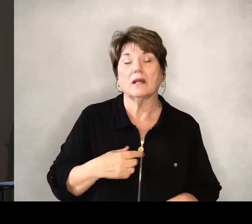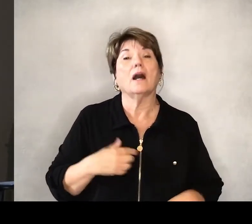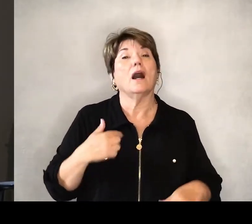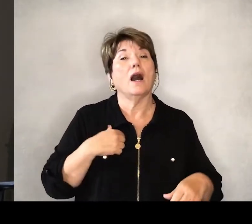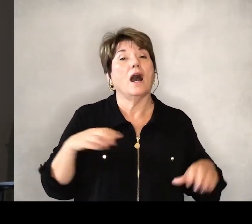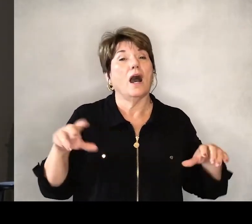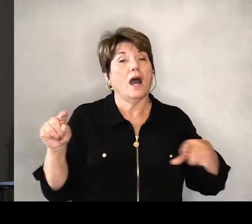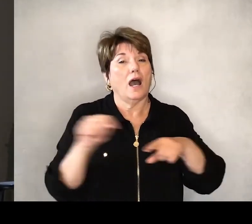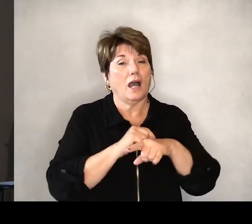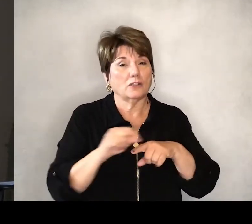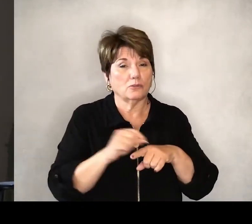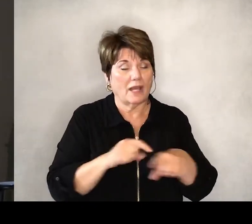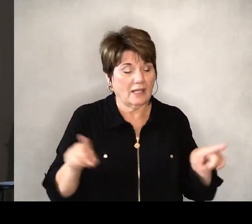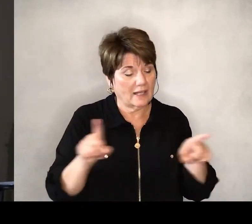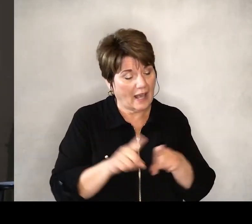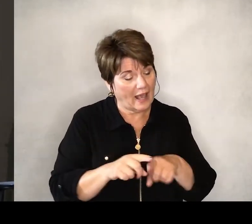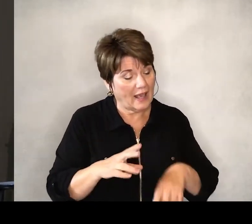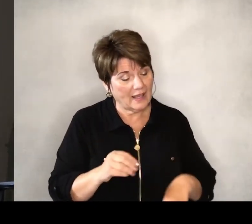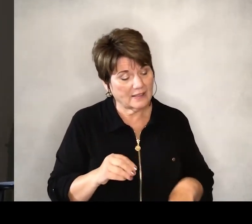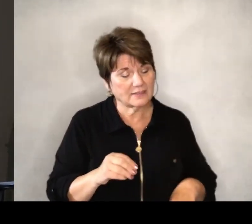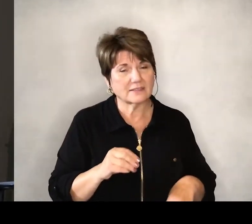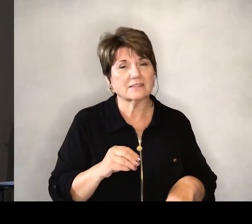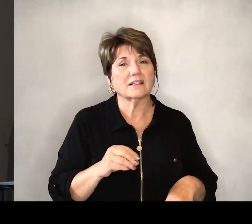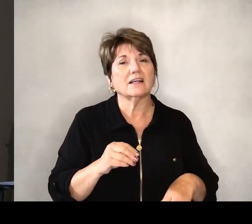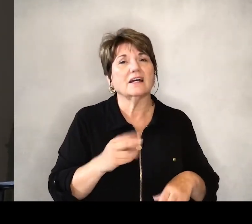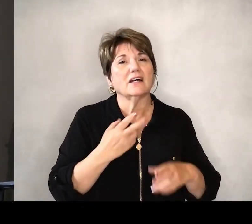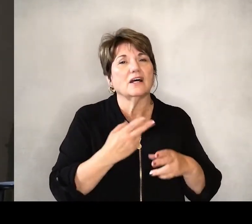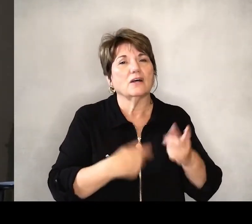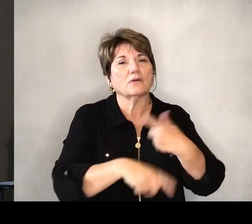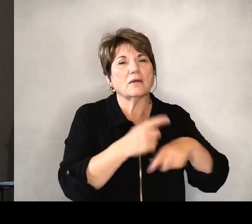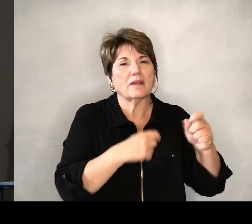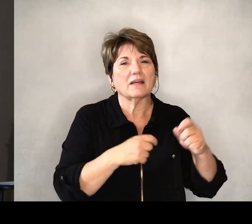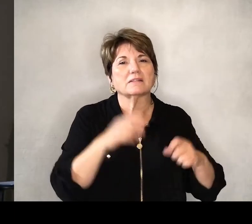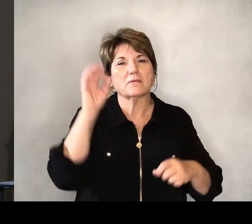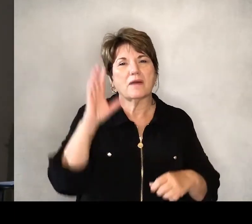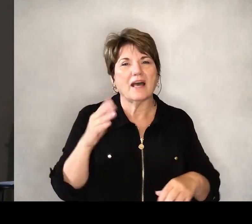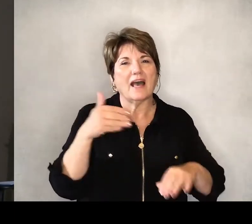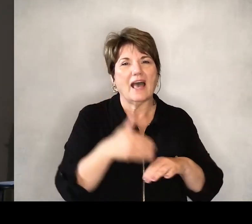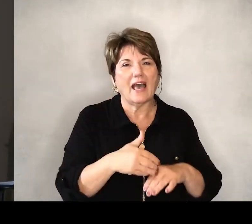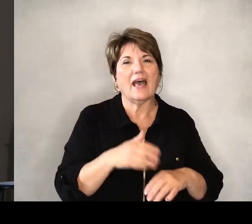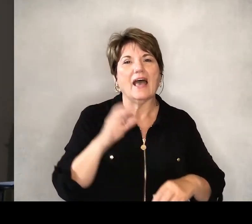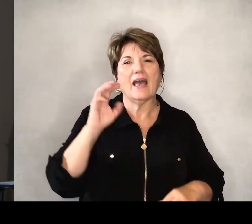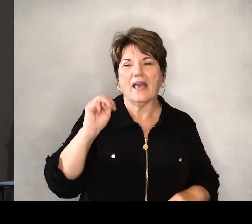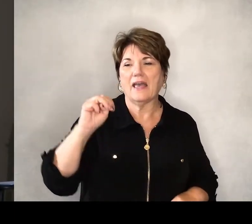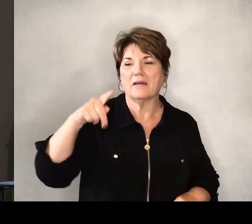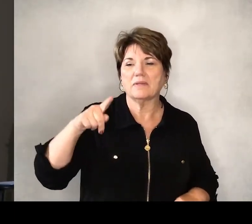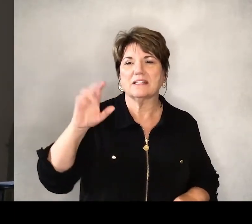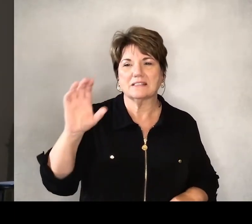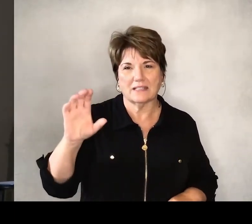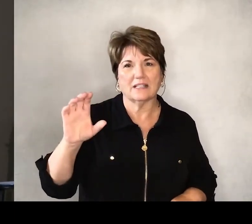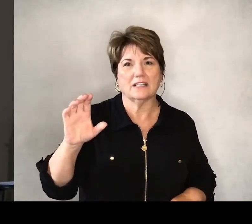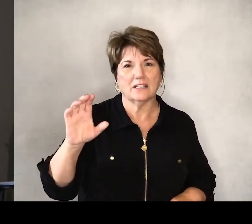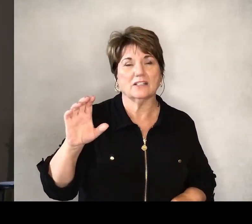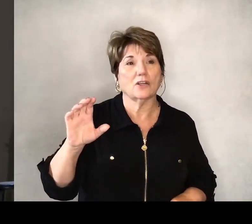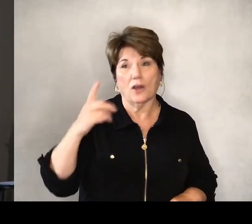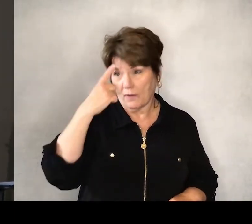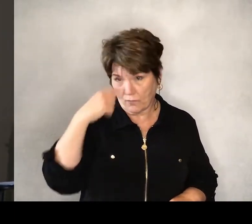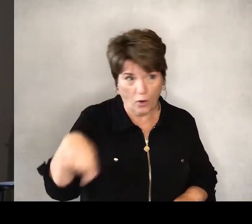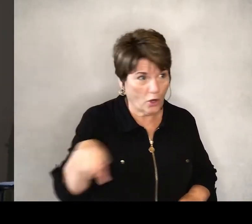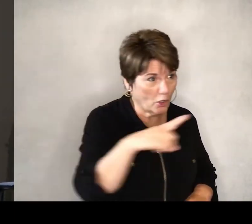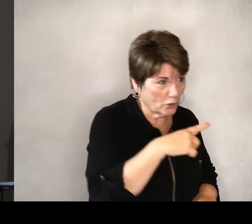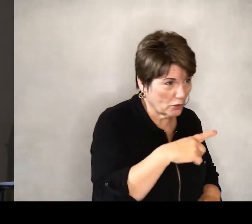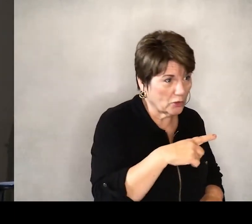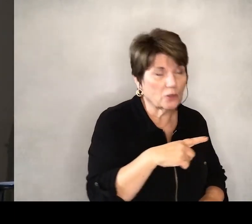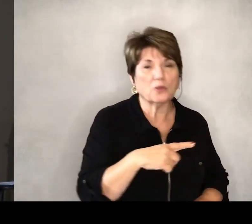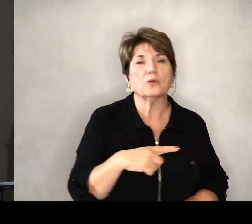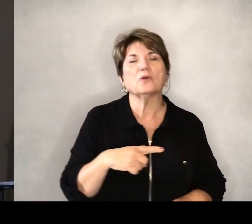training as an interim pastor, and I applied to be the interim pastor at where? Everybody say it, Moor Park Presbyterian Church. Yes, for those of you keeping track